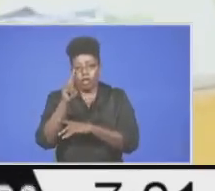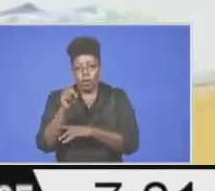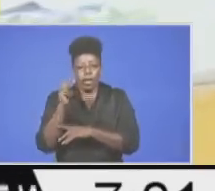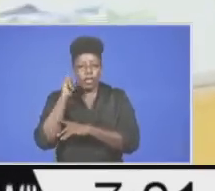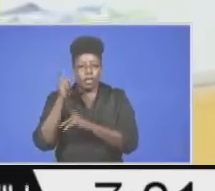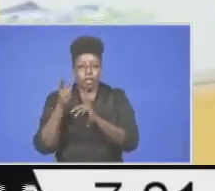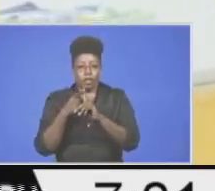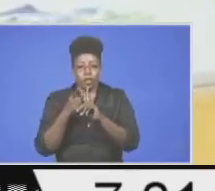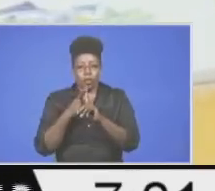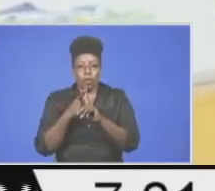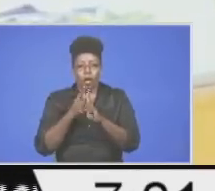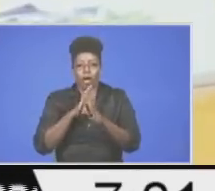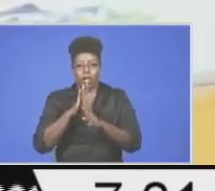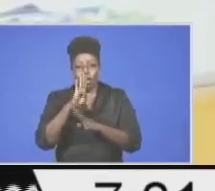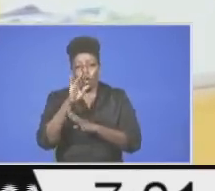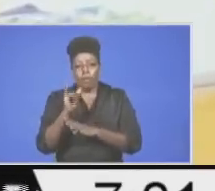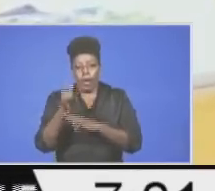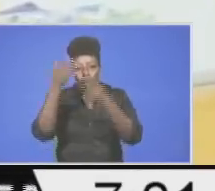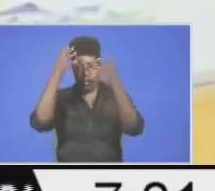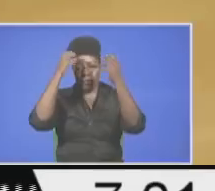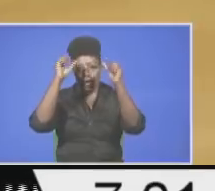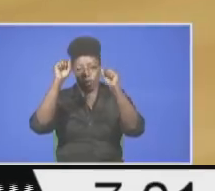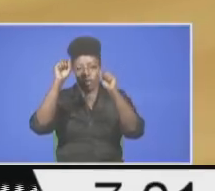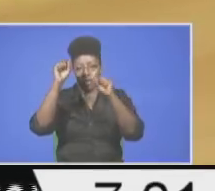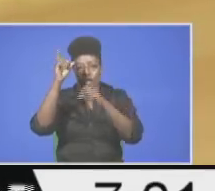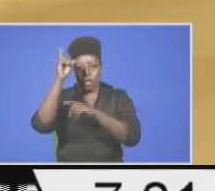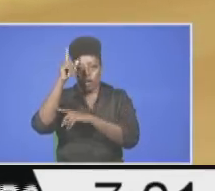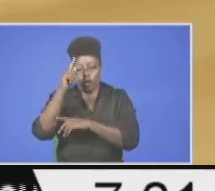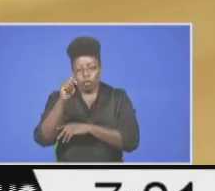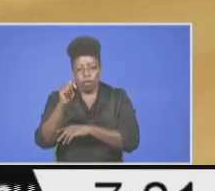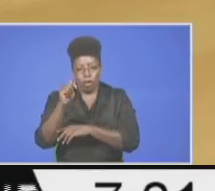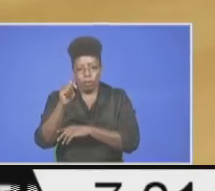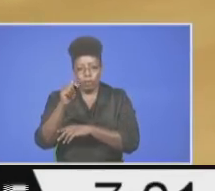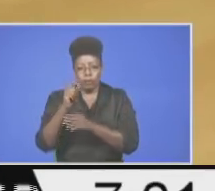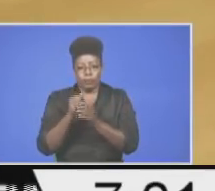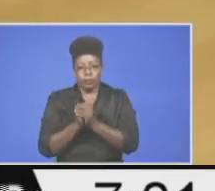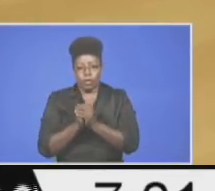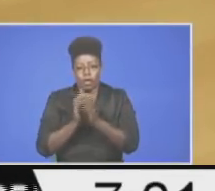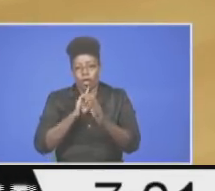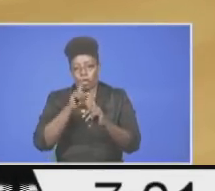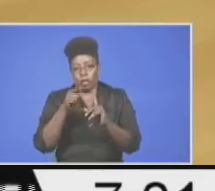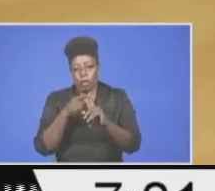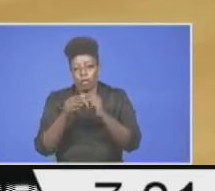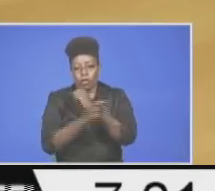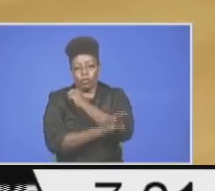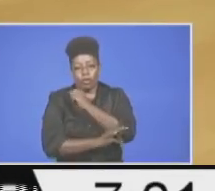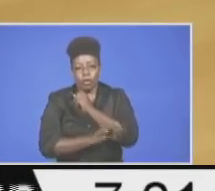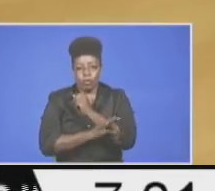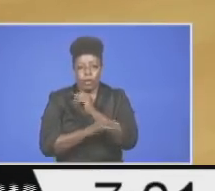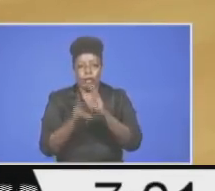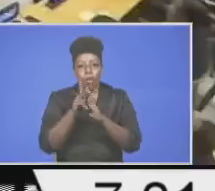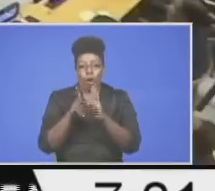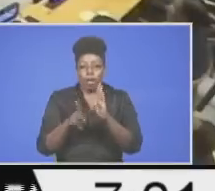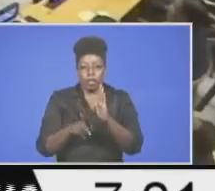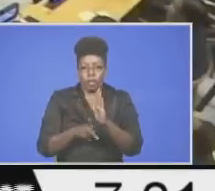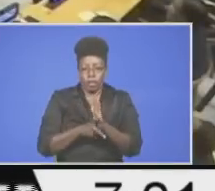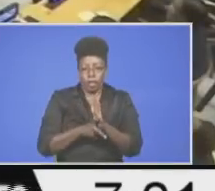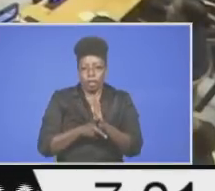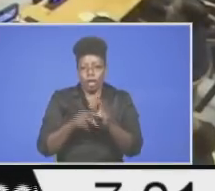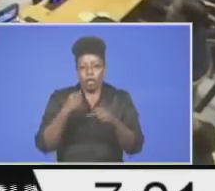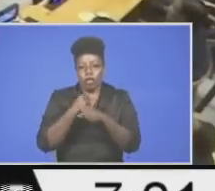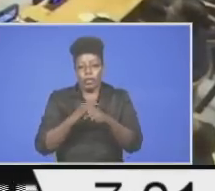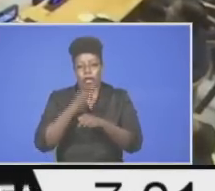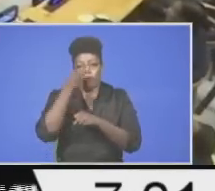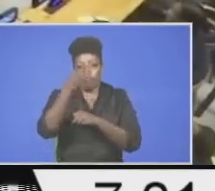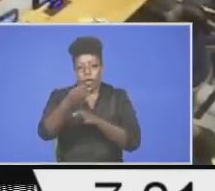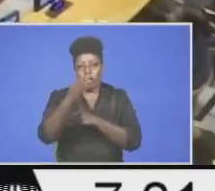to an address delivered by United States President Donald Trump, who reiterated his country's foreign affairs policy. The address was made in front